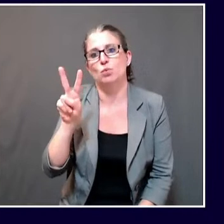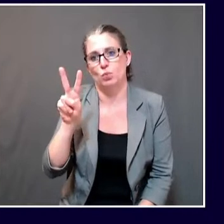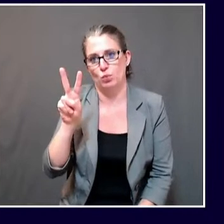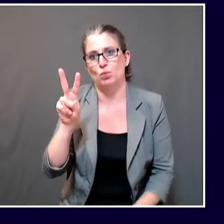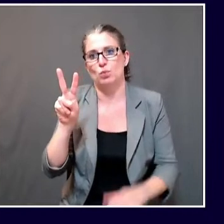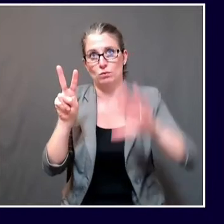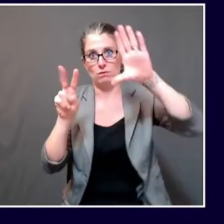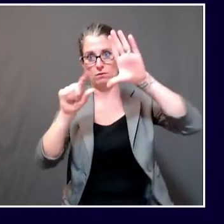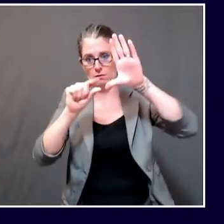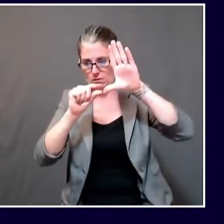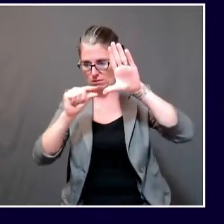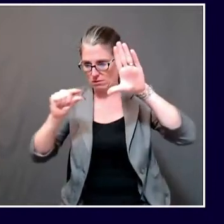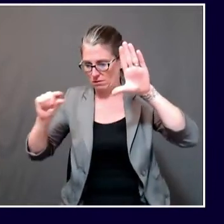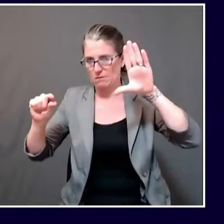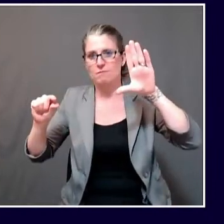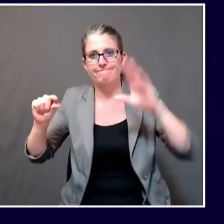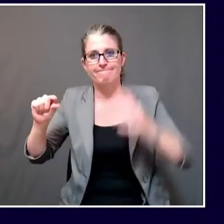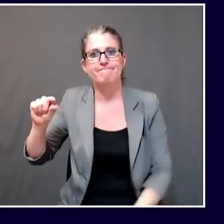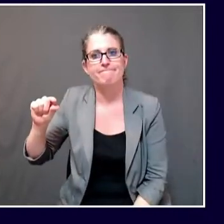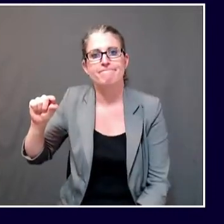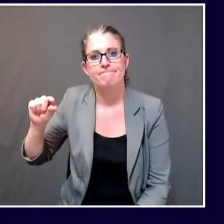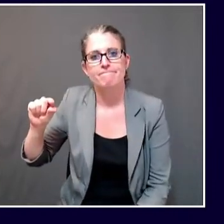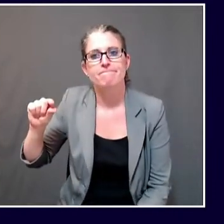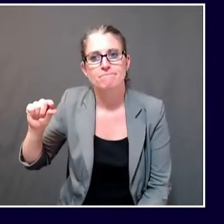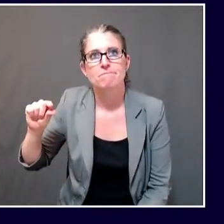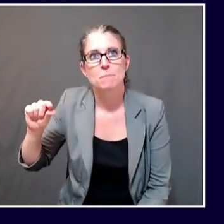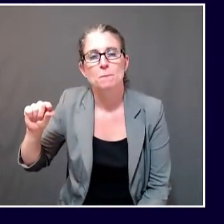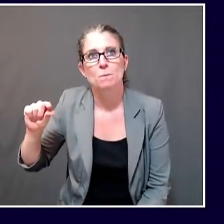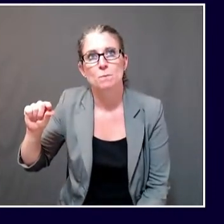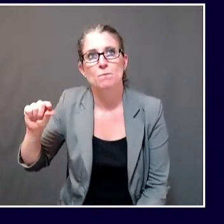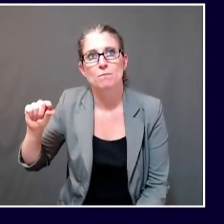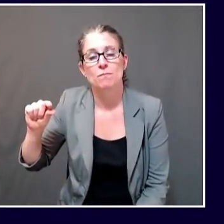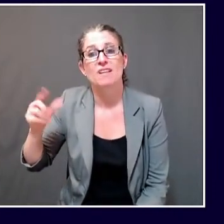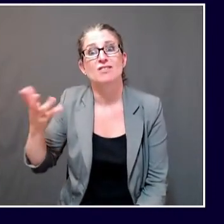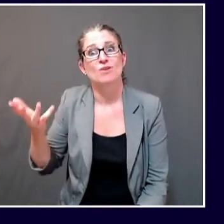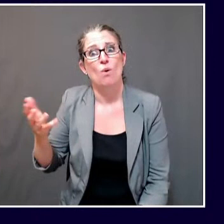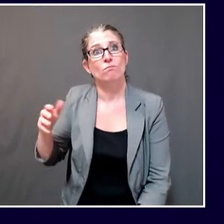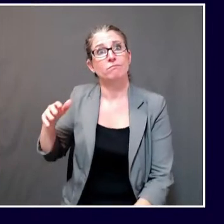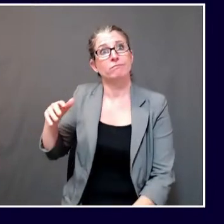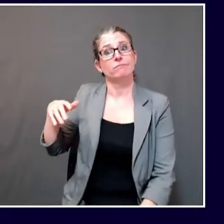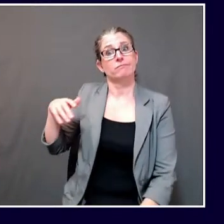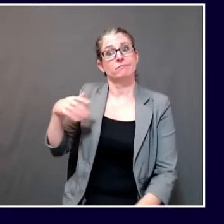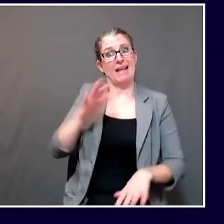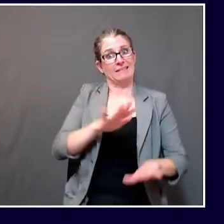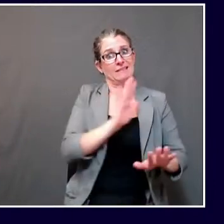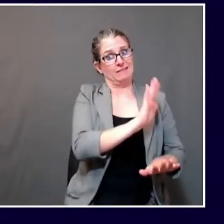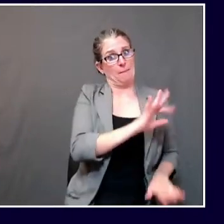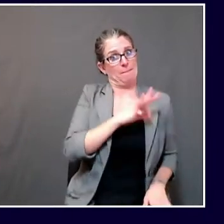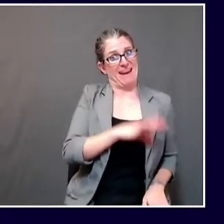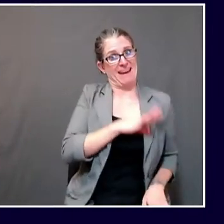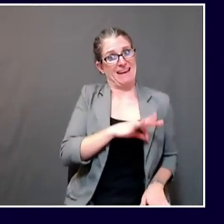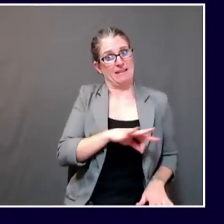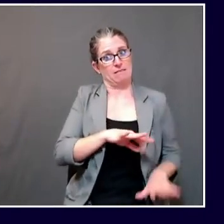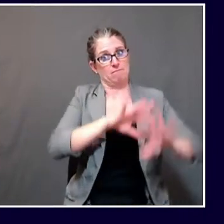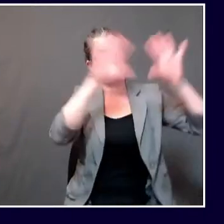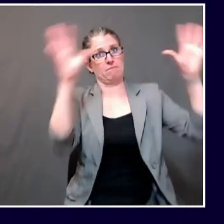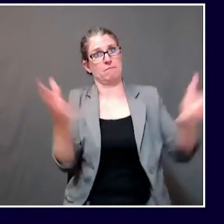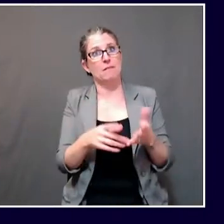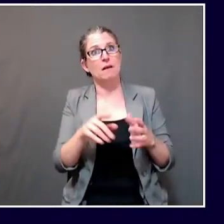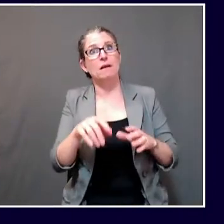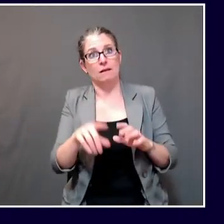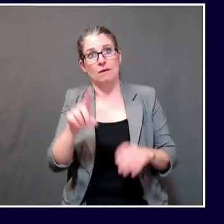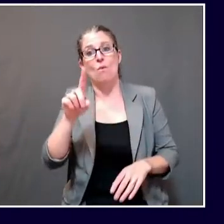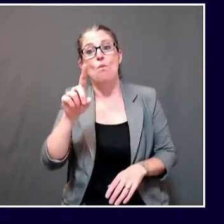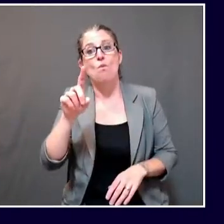the testing volume in Maine right now is 427 PCR tests that are being conducted for every